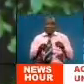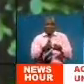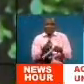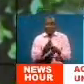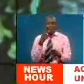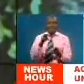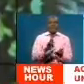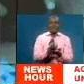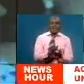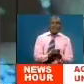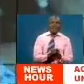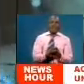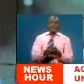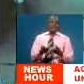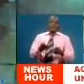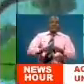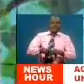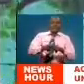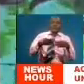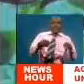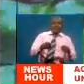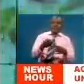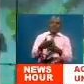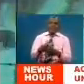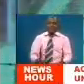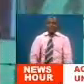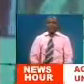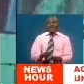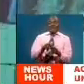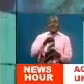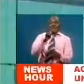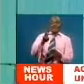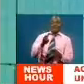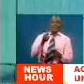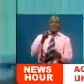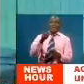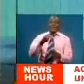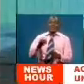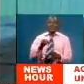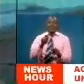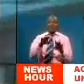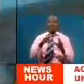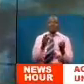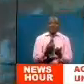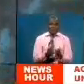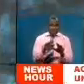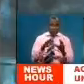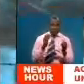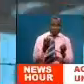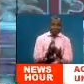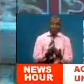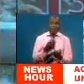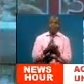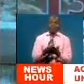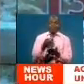also ensuring that it increases its market share. At the 47th annual general meeting of the company's